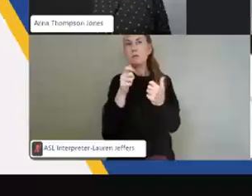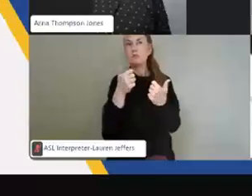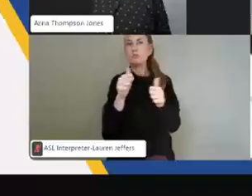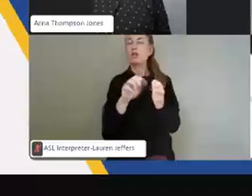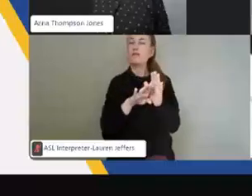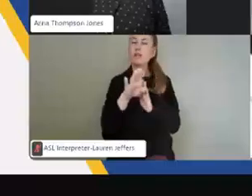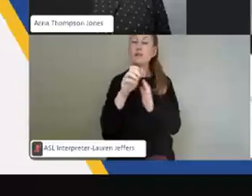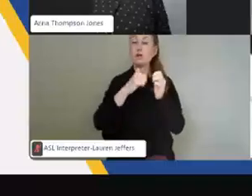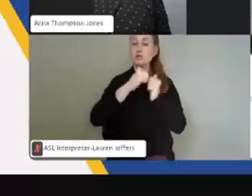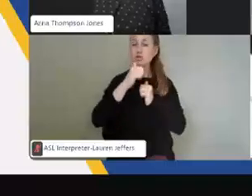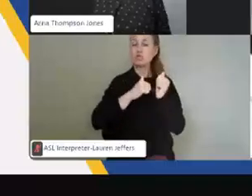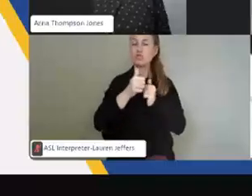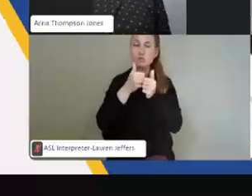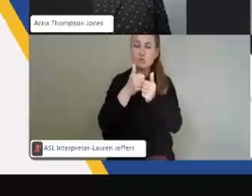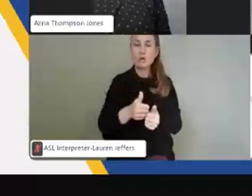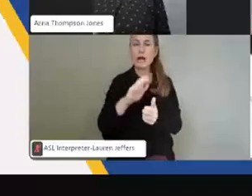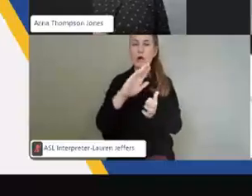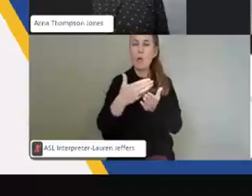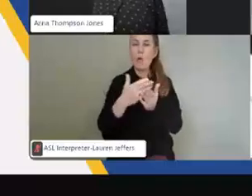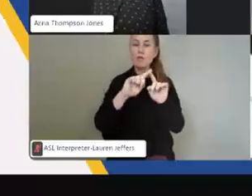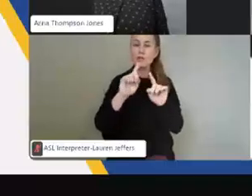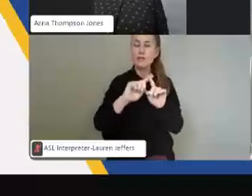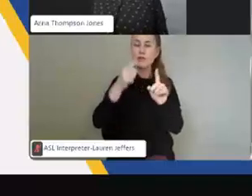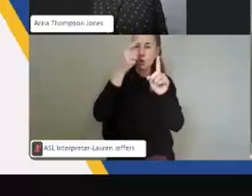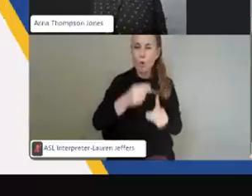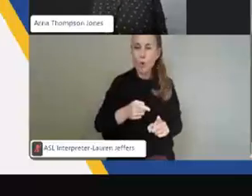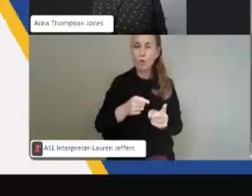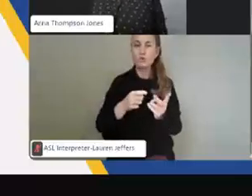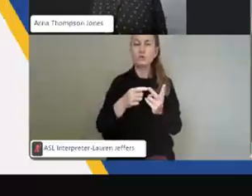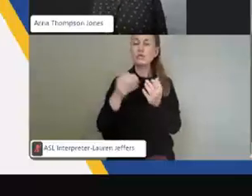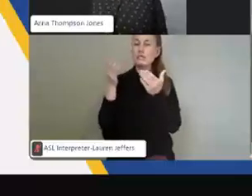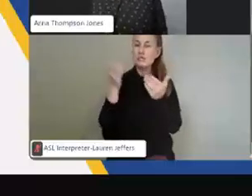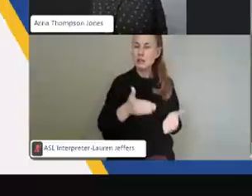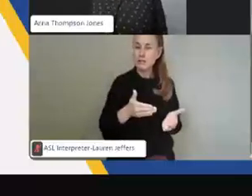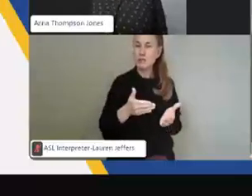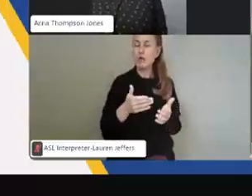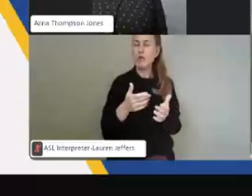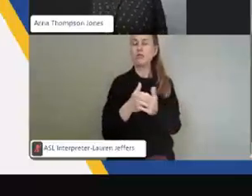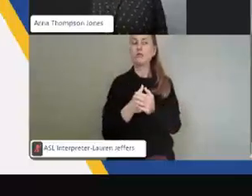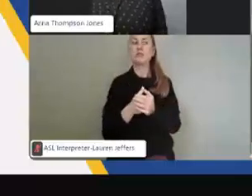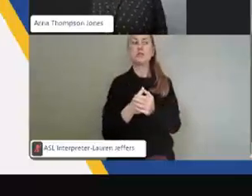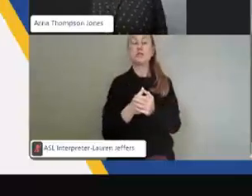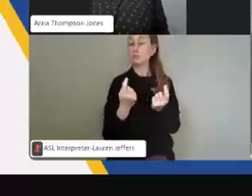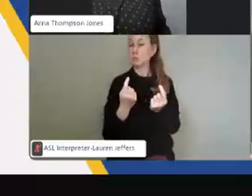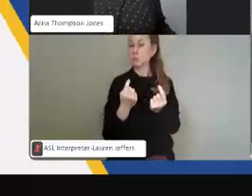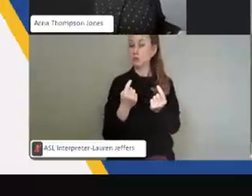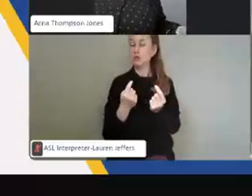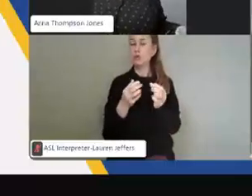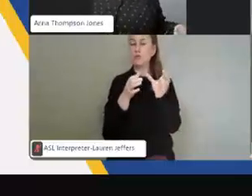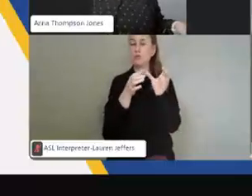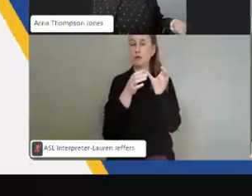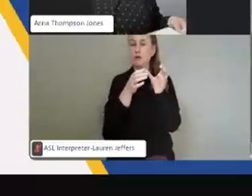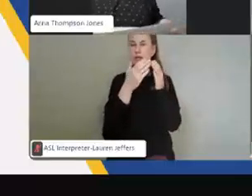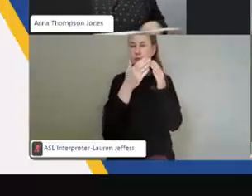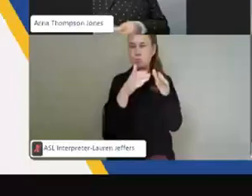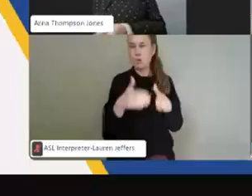to track all of the different spill goals and deliverables. And so what we've done is that we've broken them down